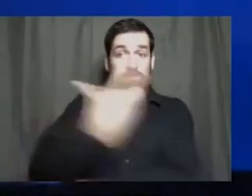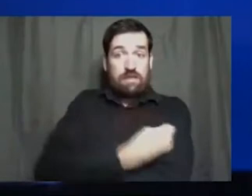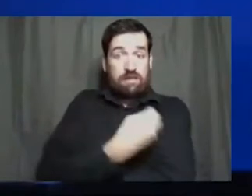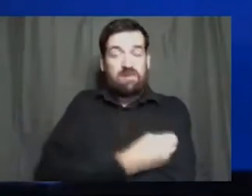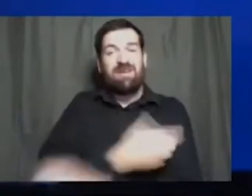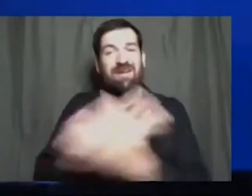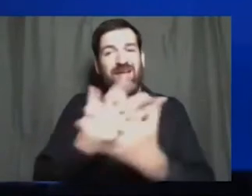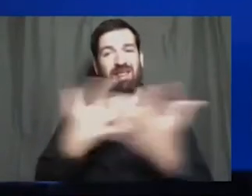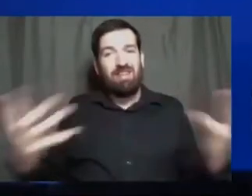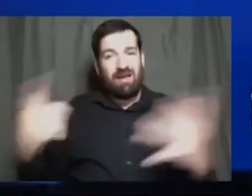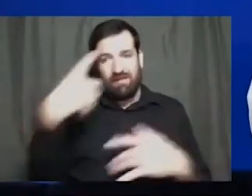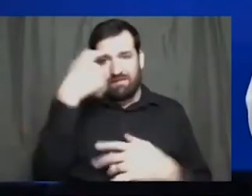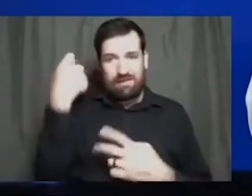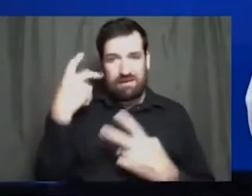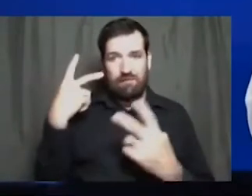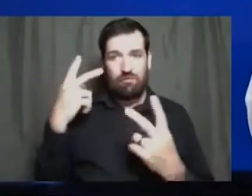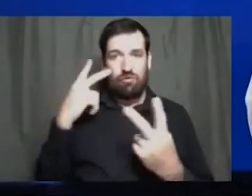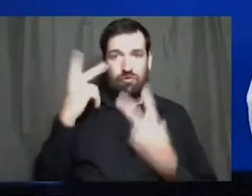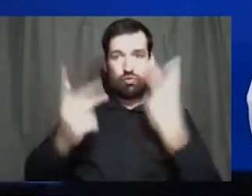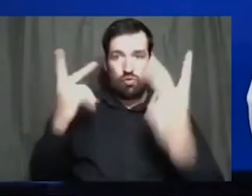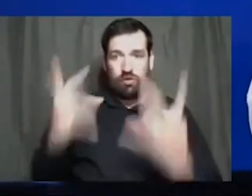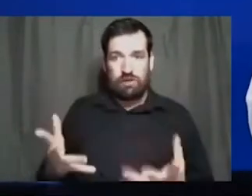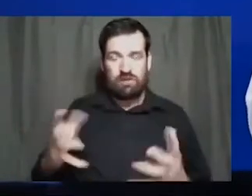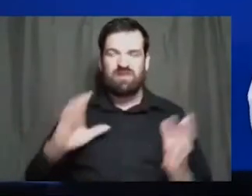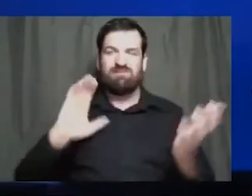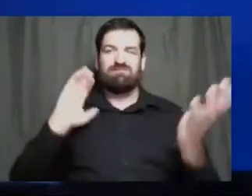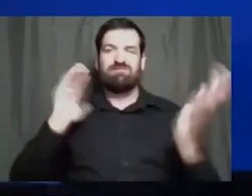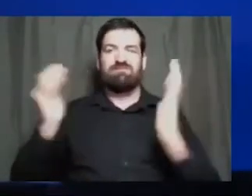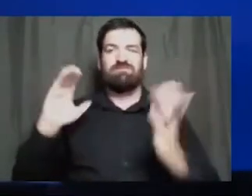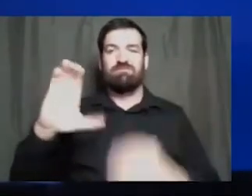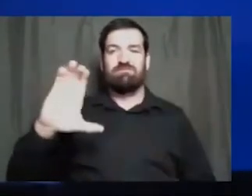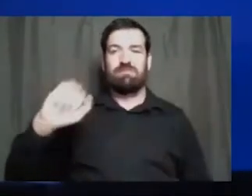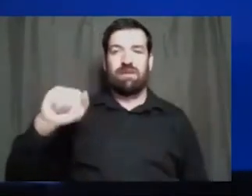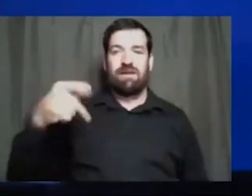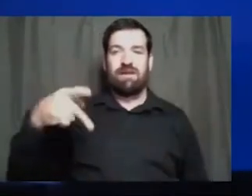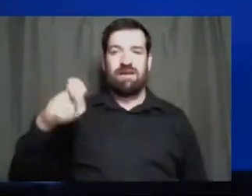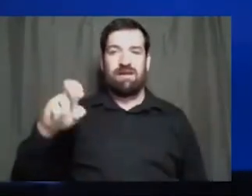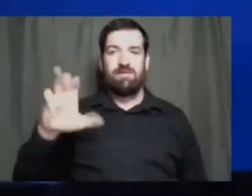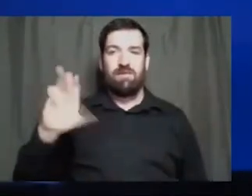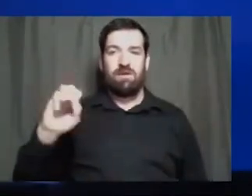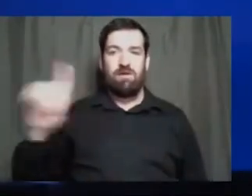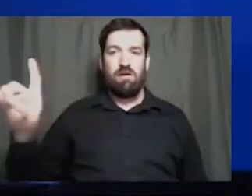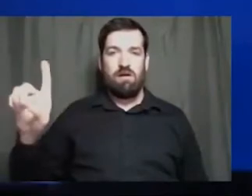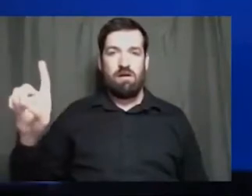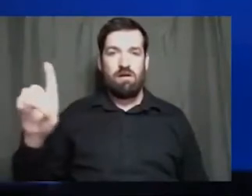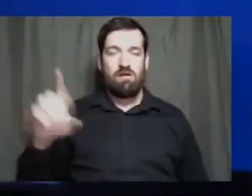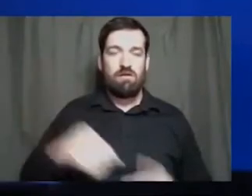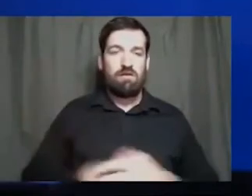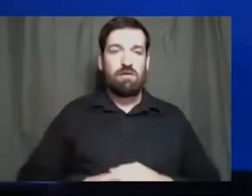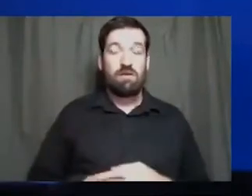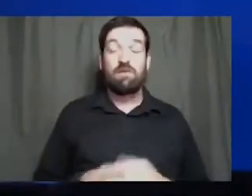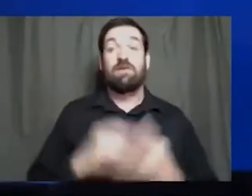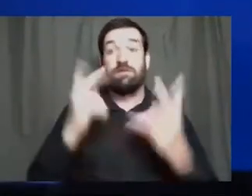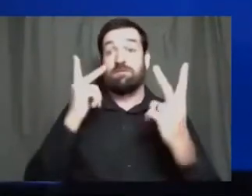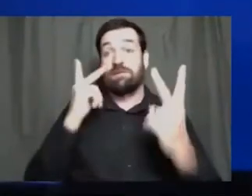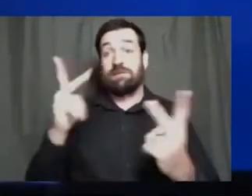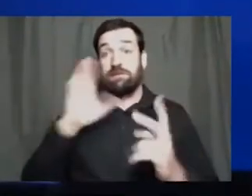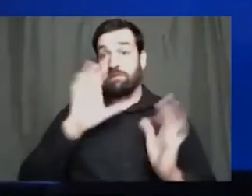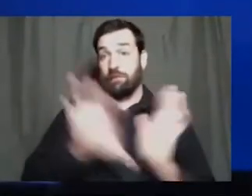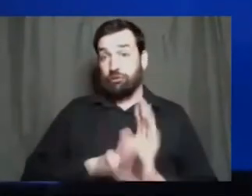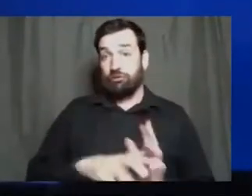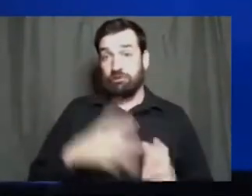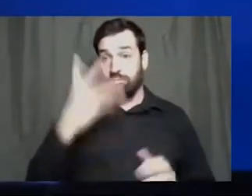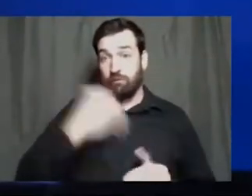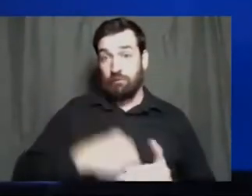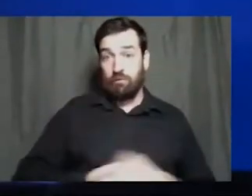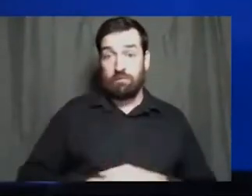Cape Cod, and it's kind of a cool place. I've not been there, but at least people were describing it. The pictures look great. But, you know, the